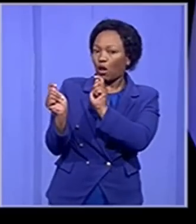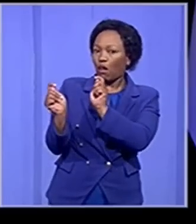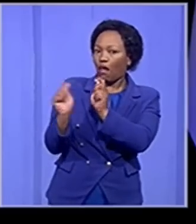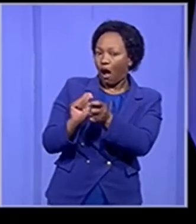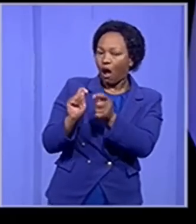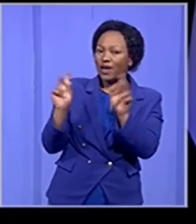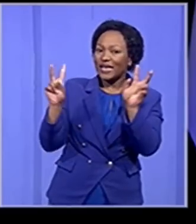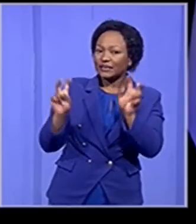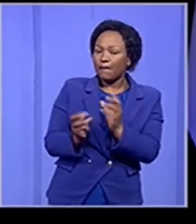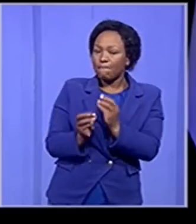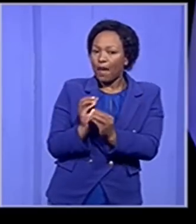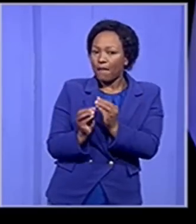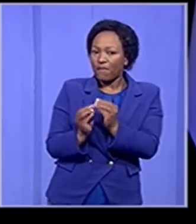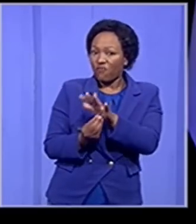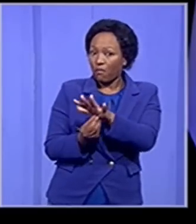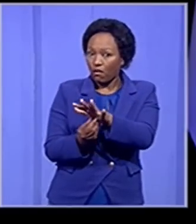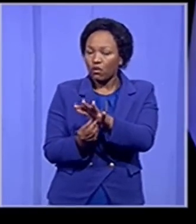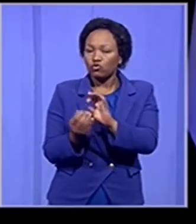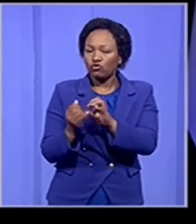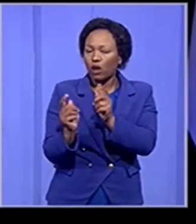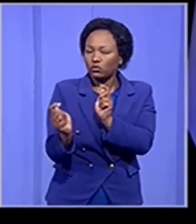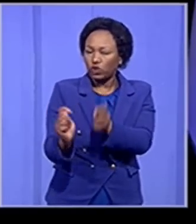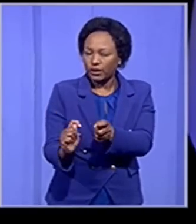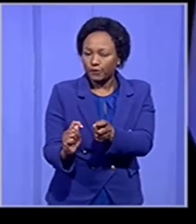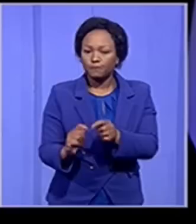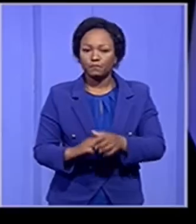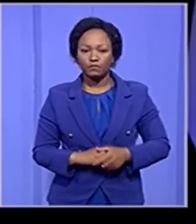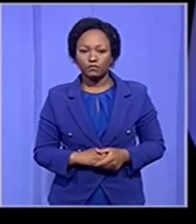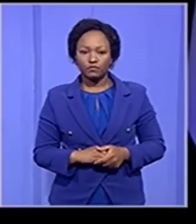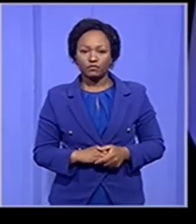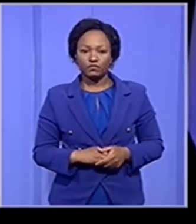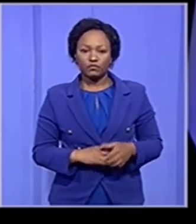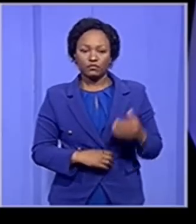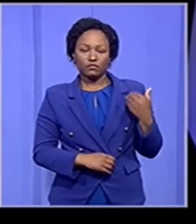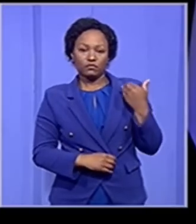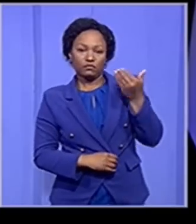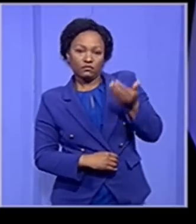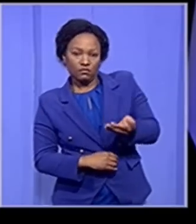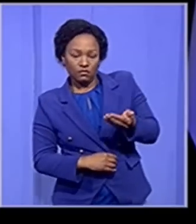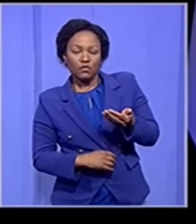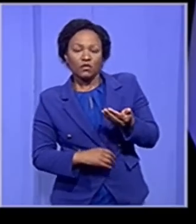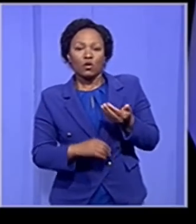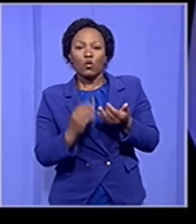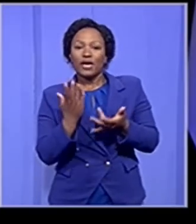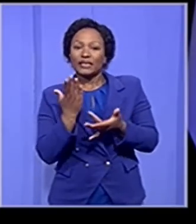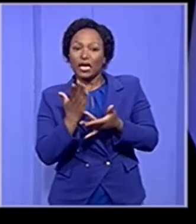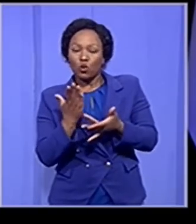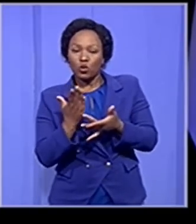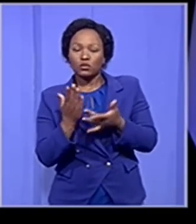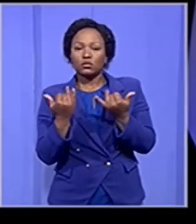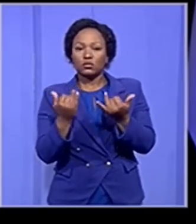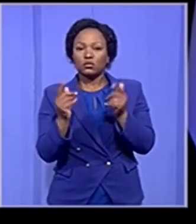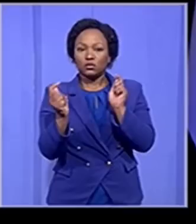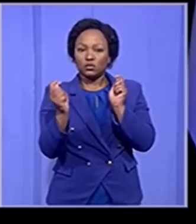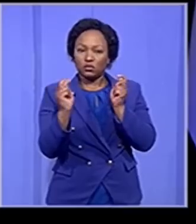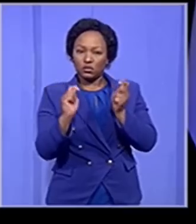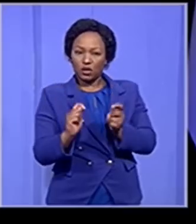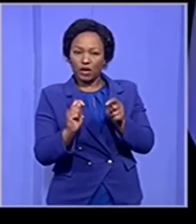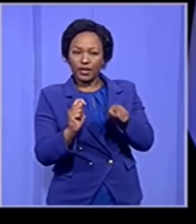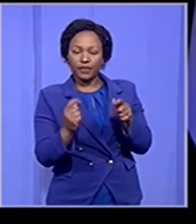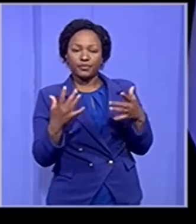An essential aspect of energy reform lies in leveraging technology, enhancing governance